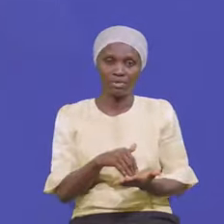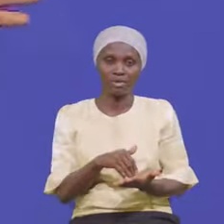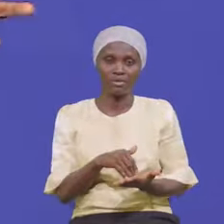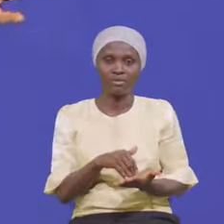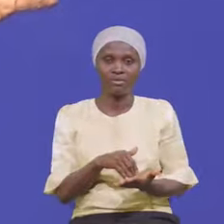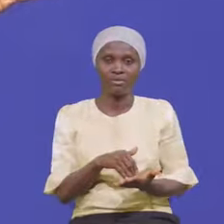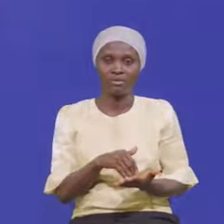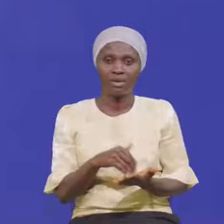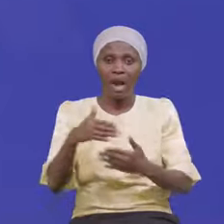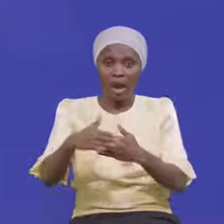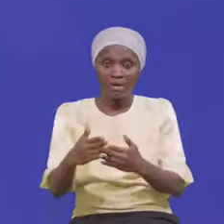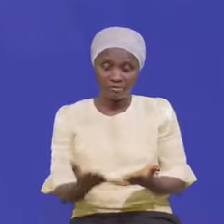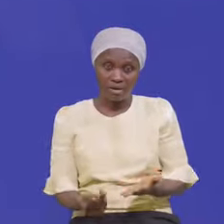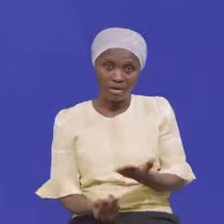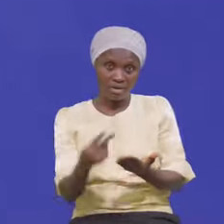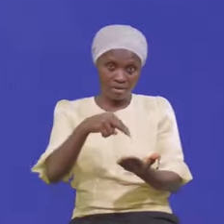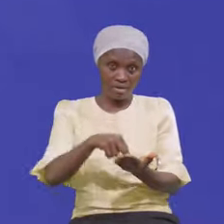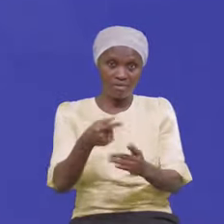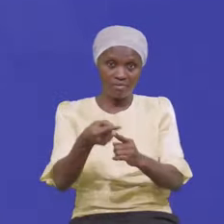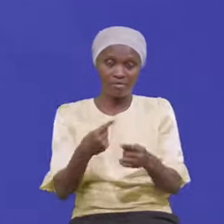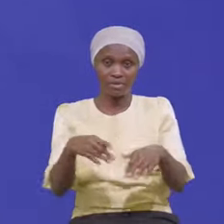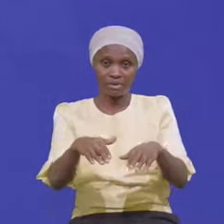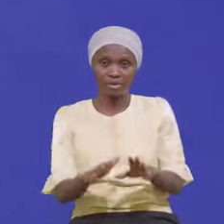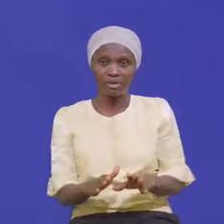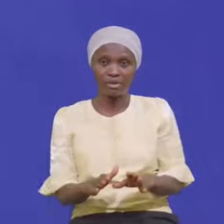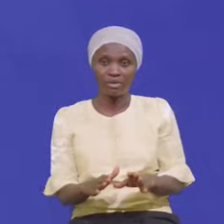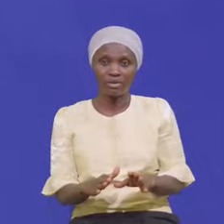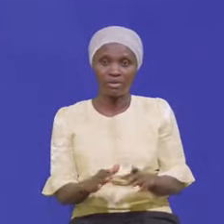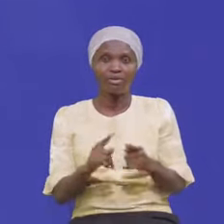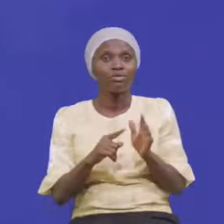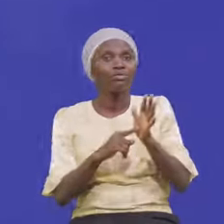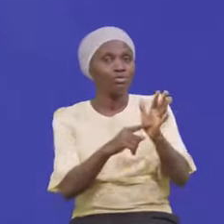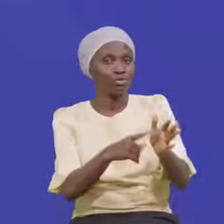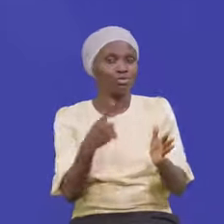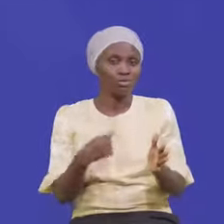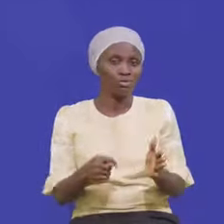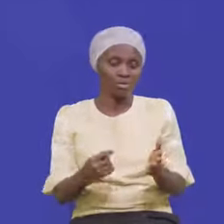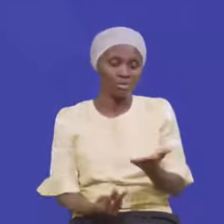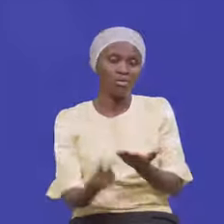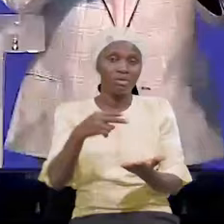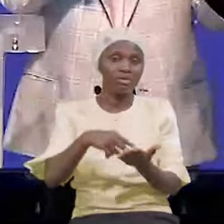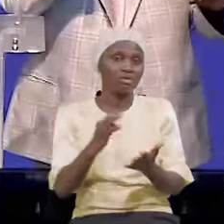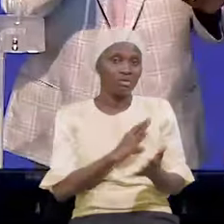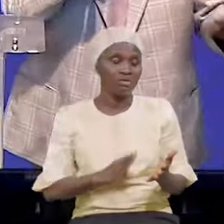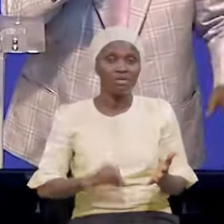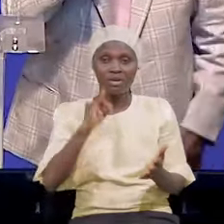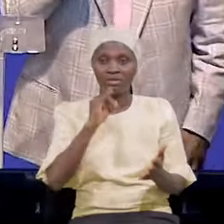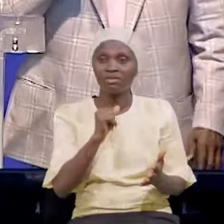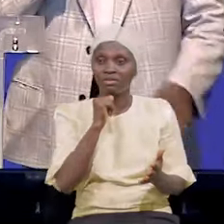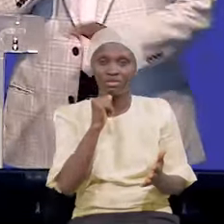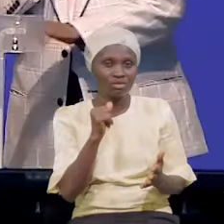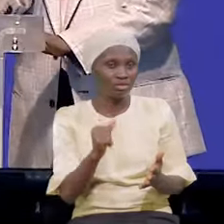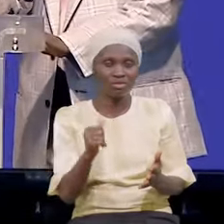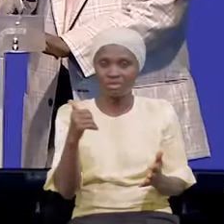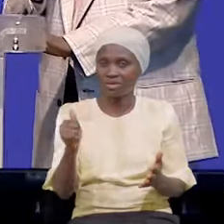lechi unnadu. After rising from the dead aina mrutu nunchi tirigi lechadu. To show the resurrection of Christ is not a private idea